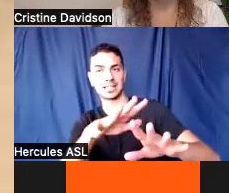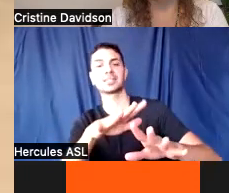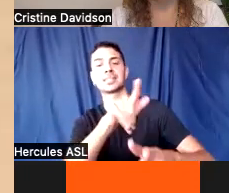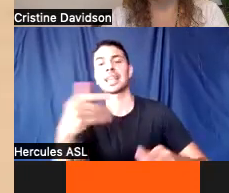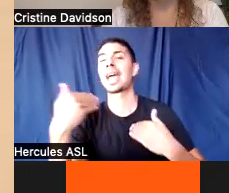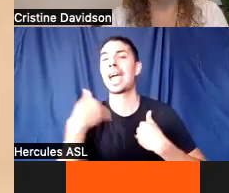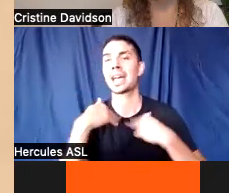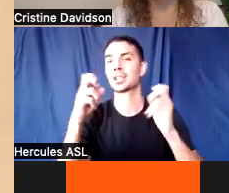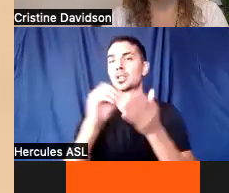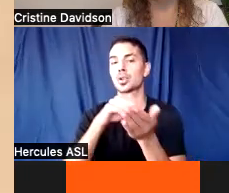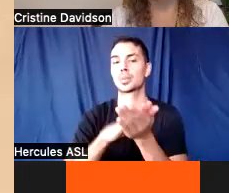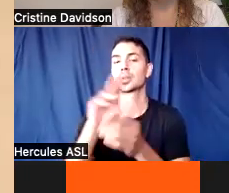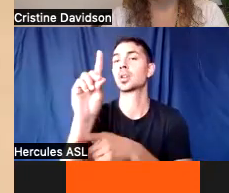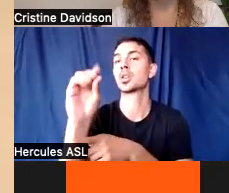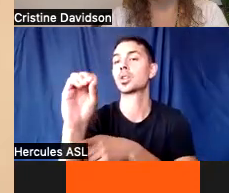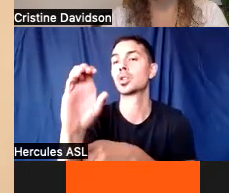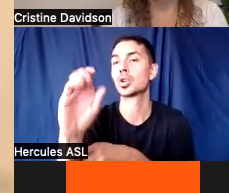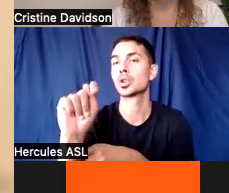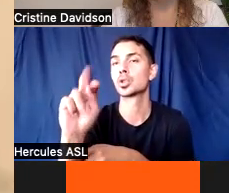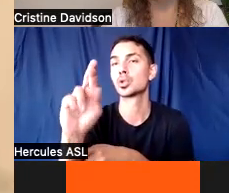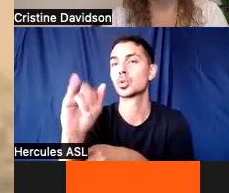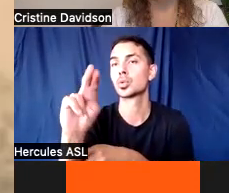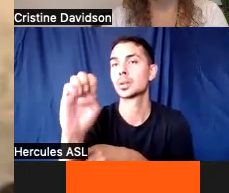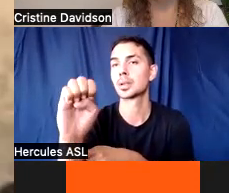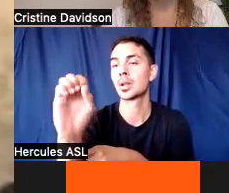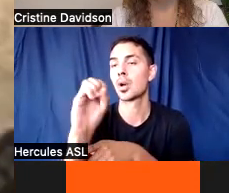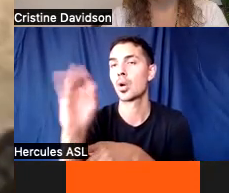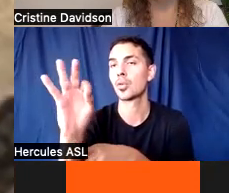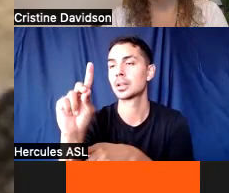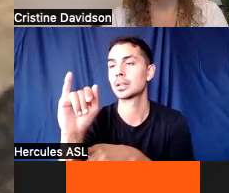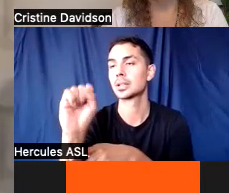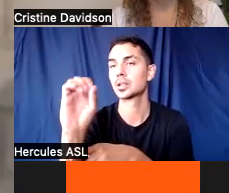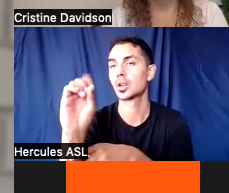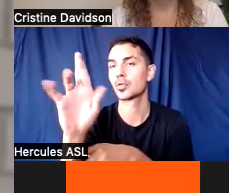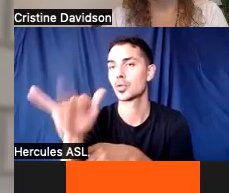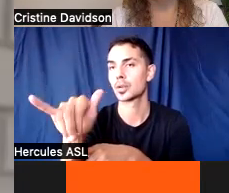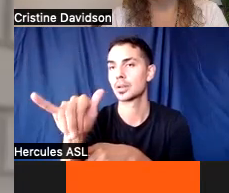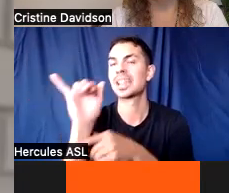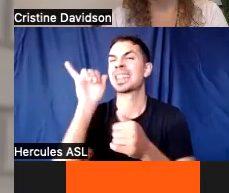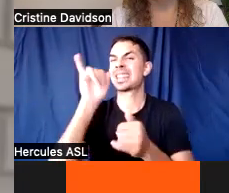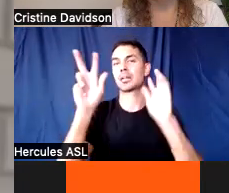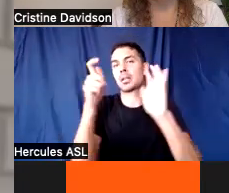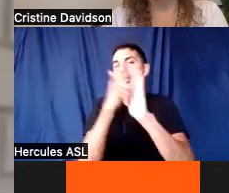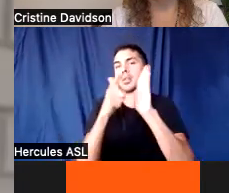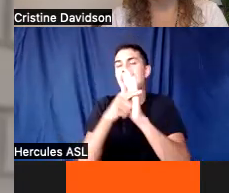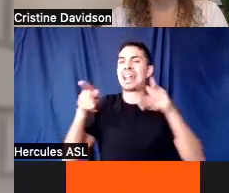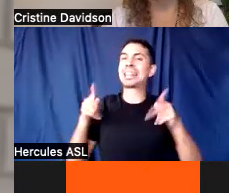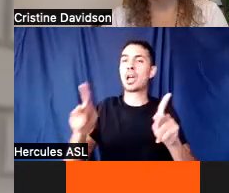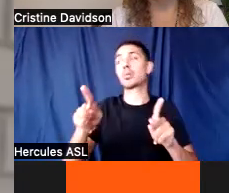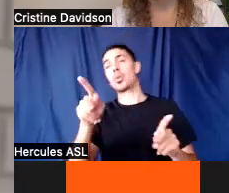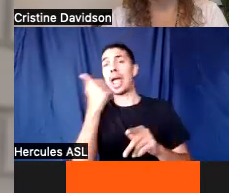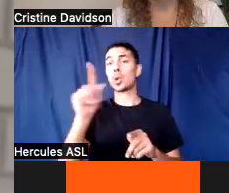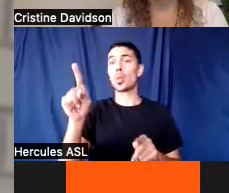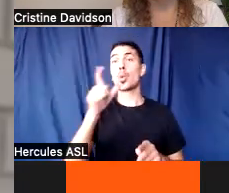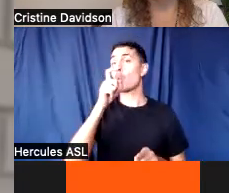not Christian as less than human and unworthy of land ownership. The doctrine of discovery,